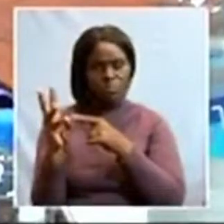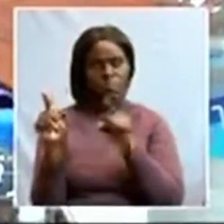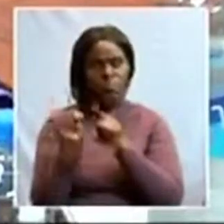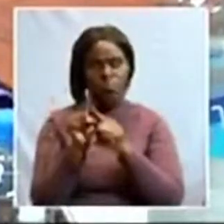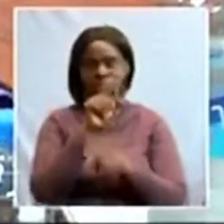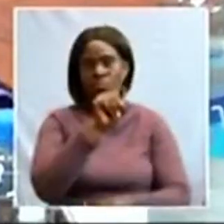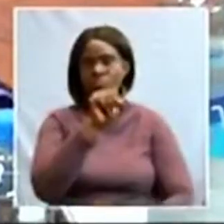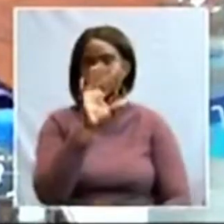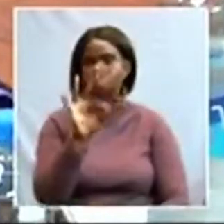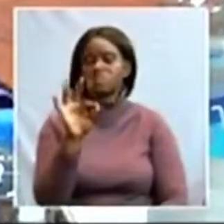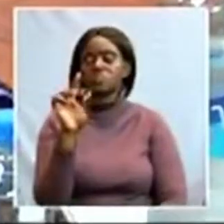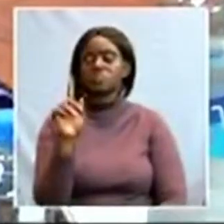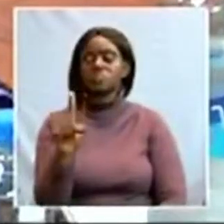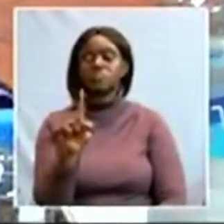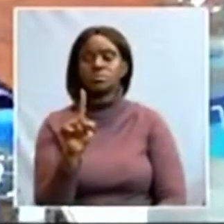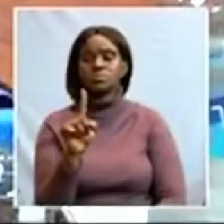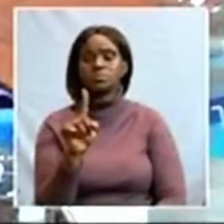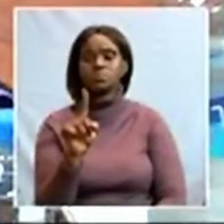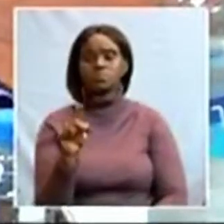5,876,191,